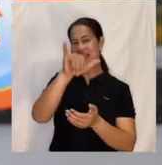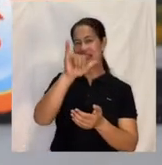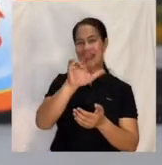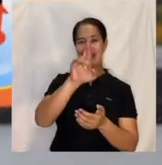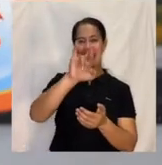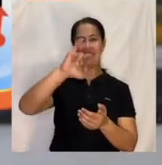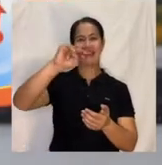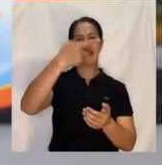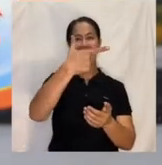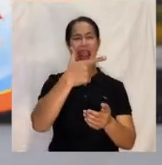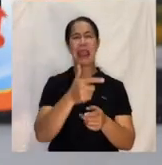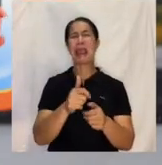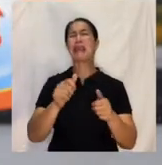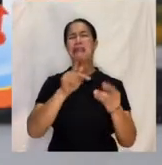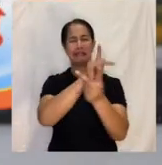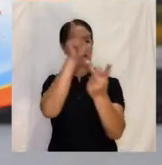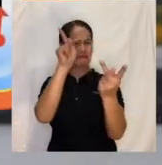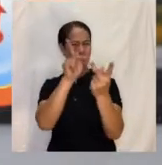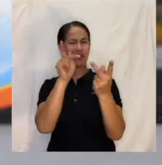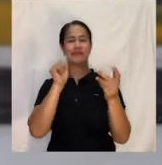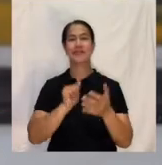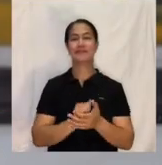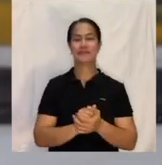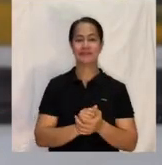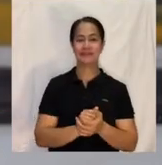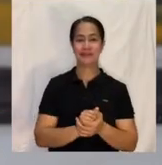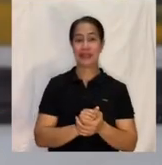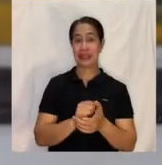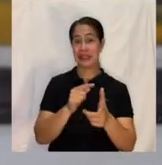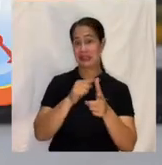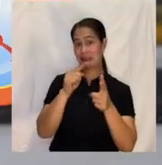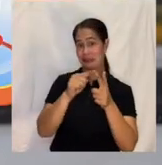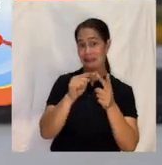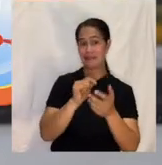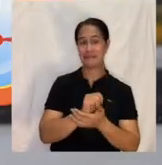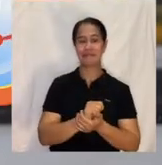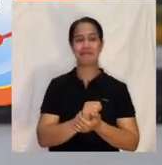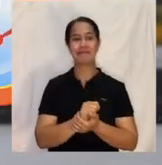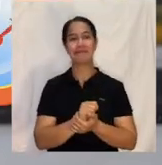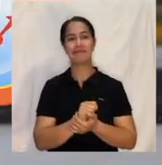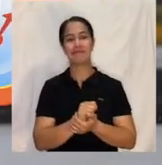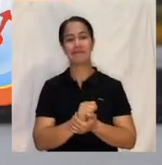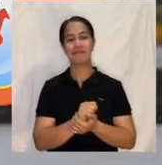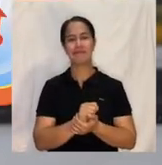Yes! Ring is perfect! Then this?